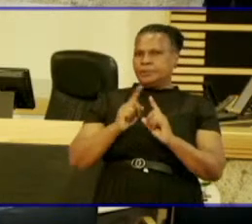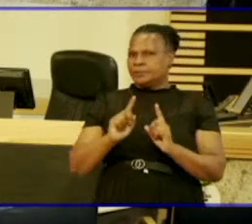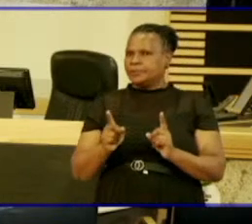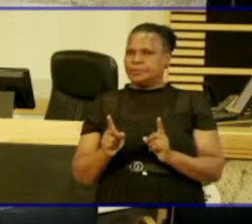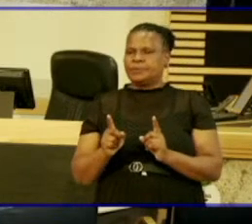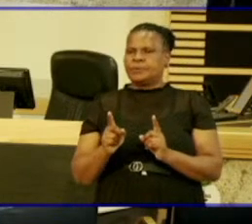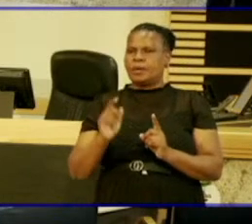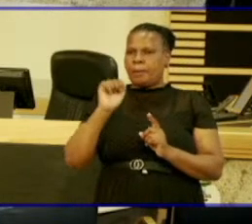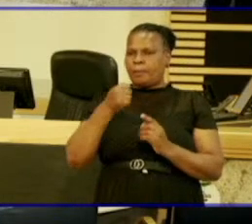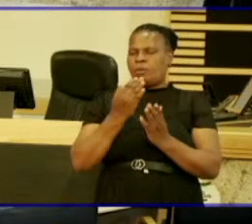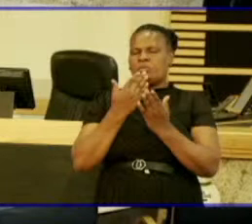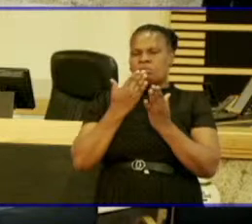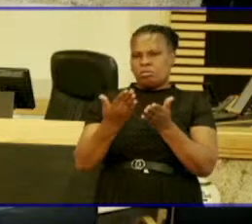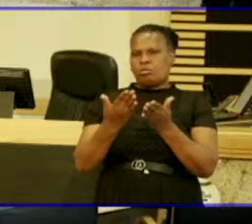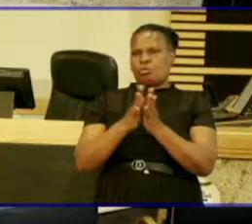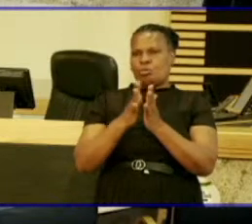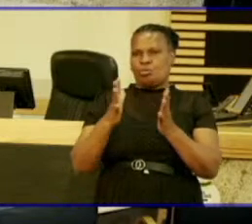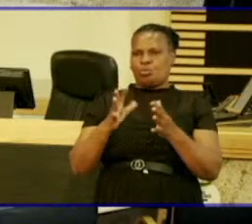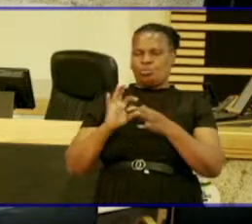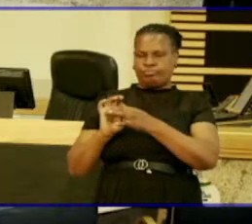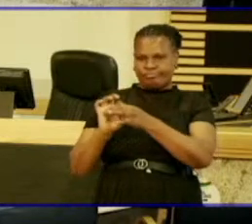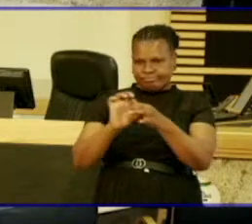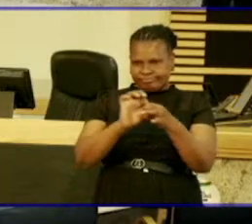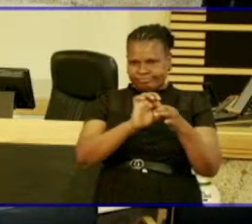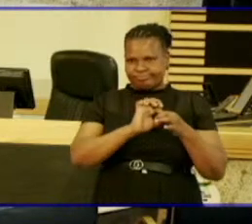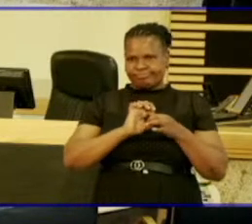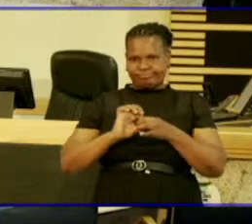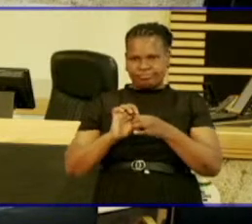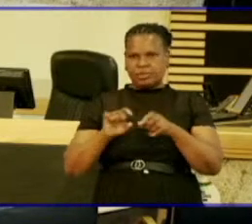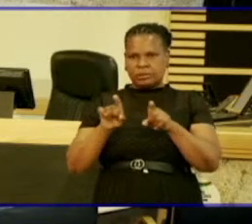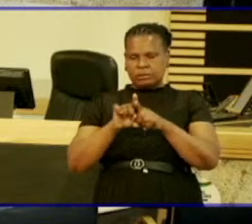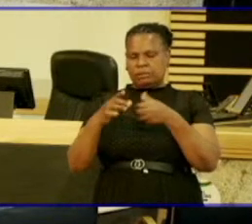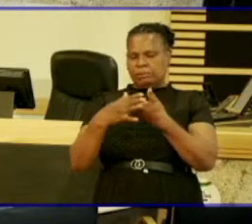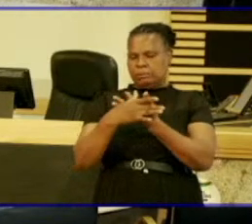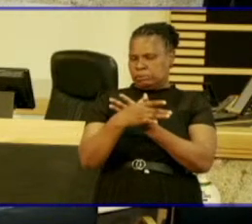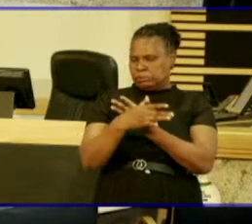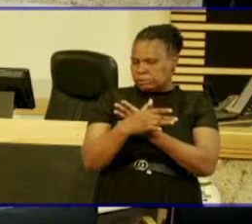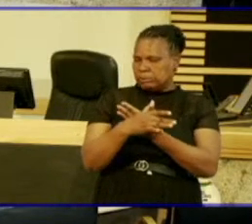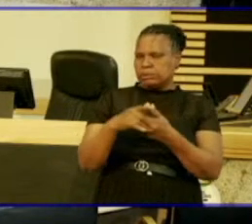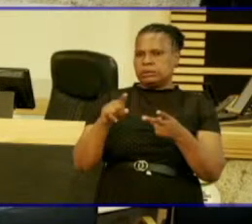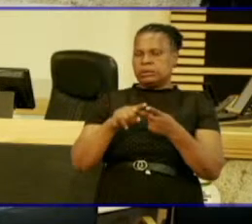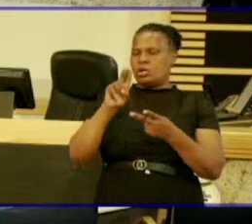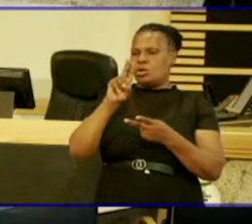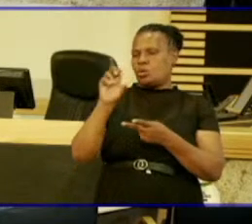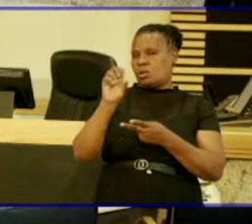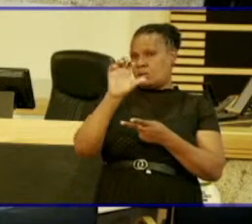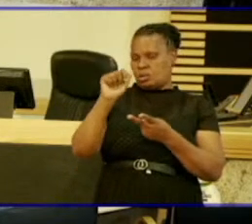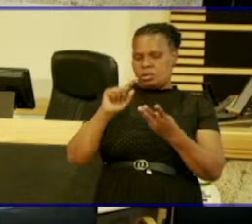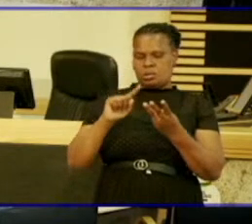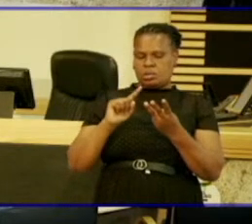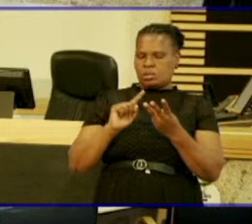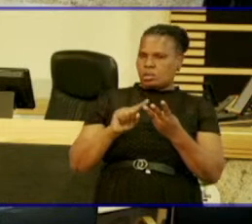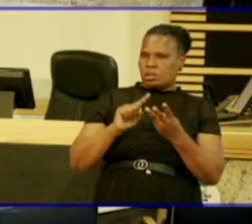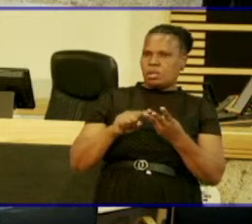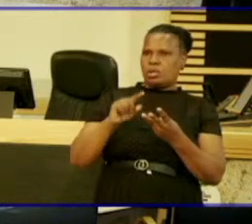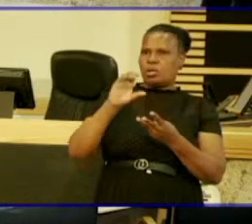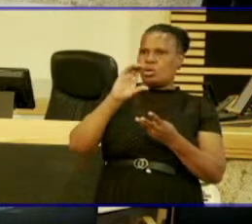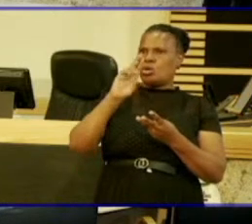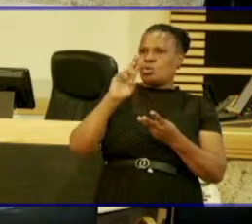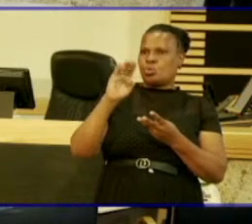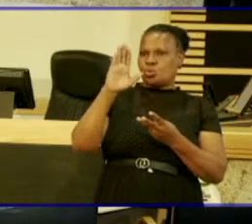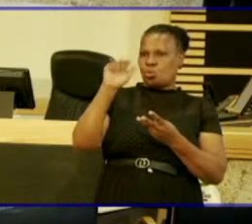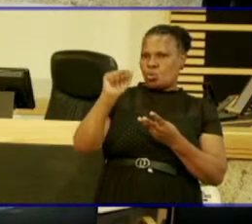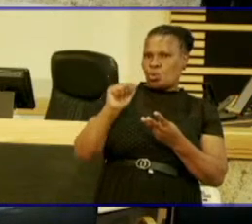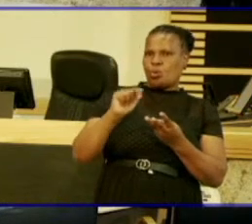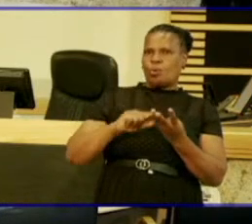thank our international partners, the government of Germany, USA, China, Cuba, and UK, for their